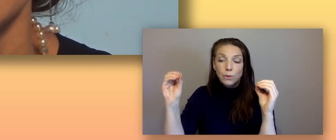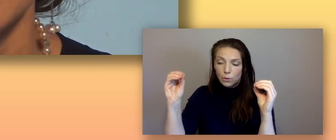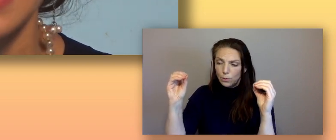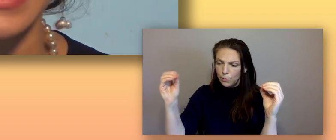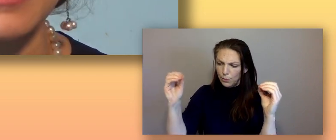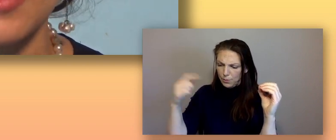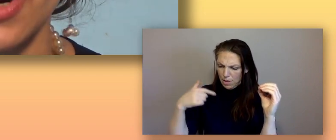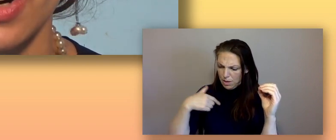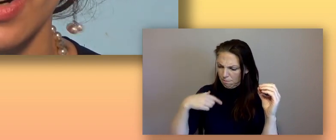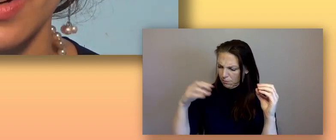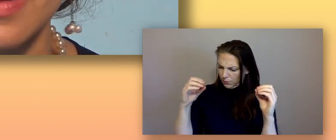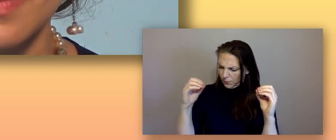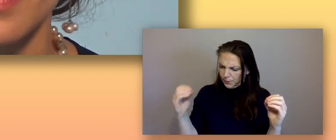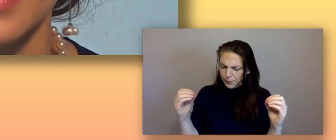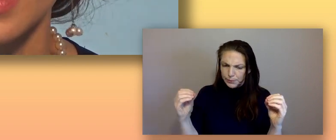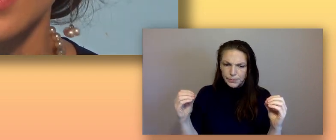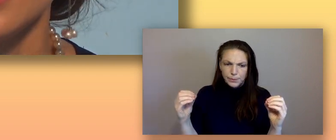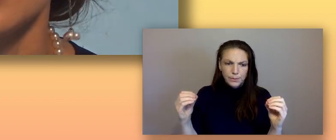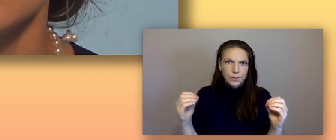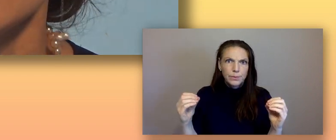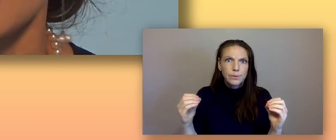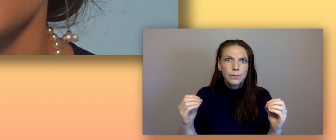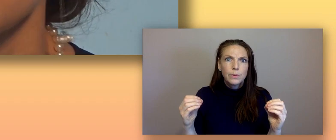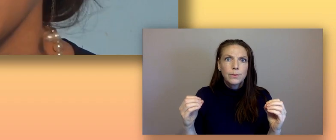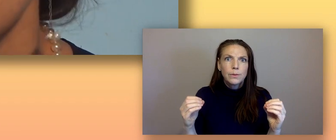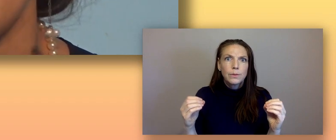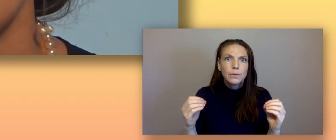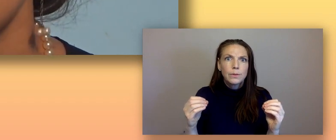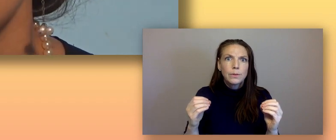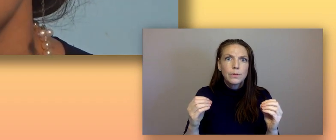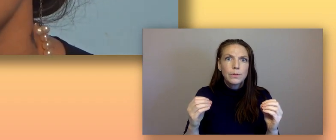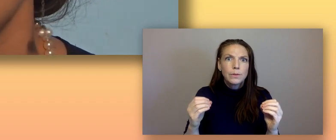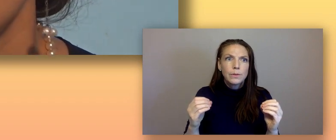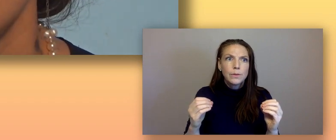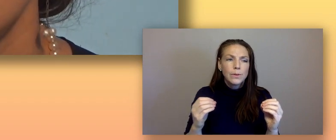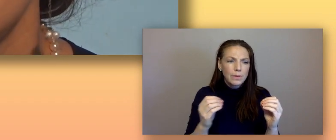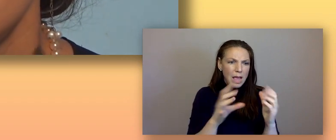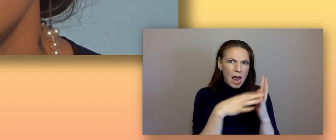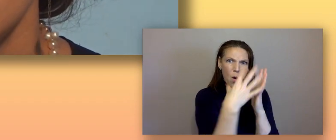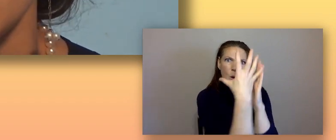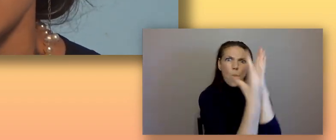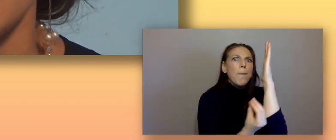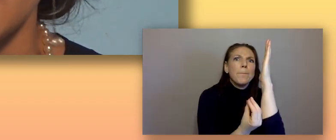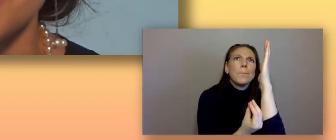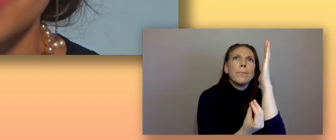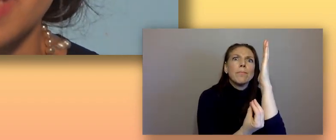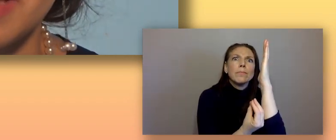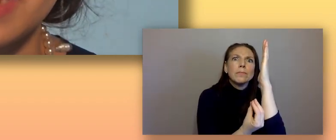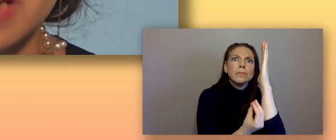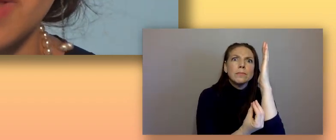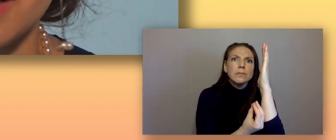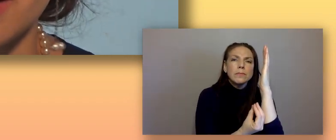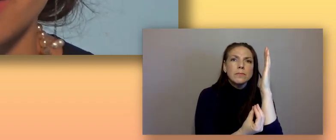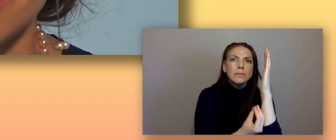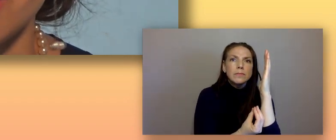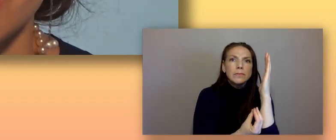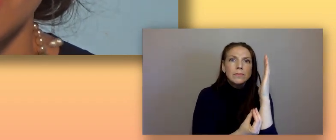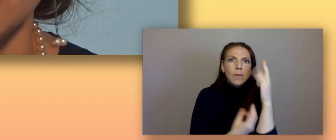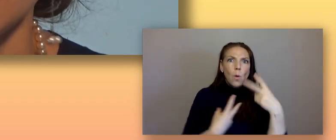anything anymore. A dry basin, an exercise